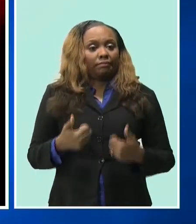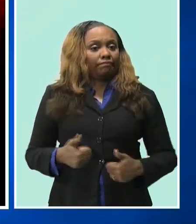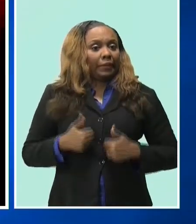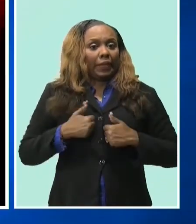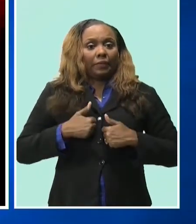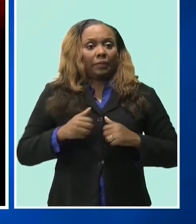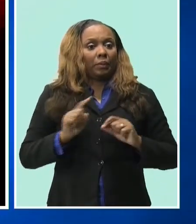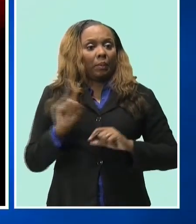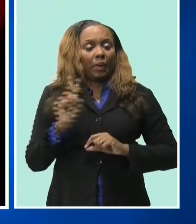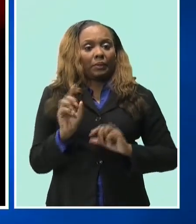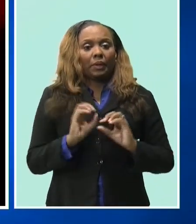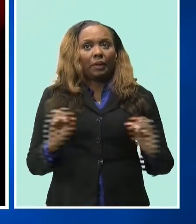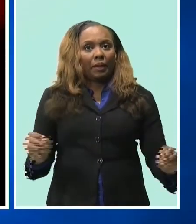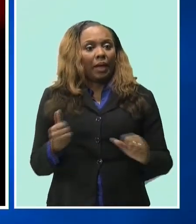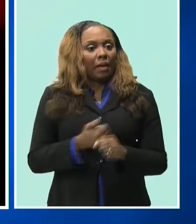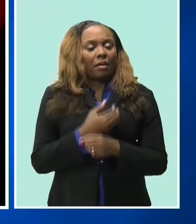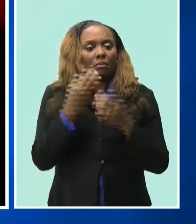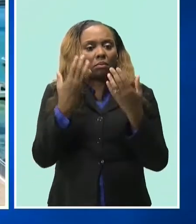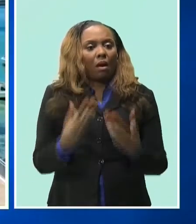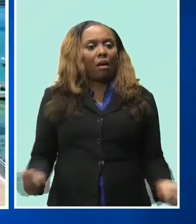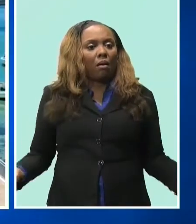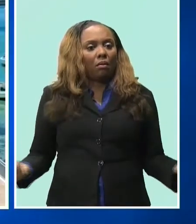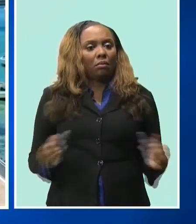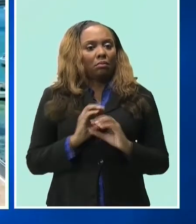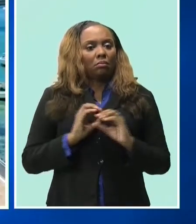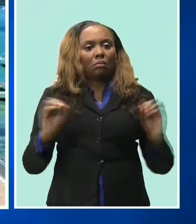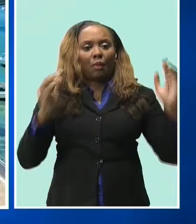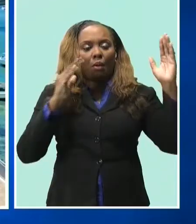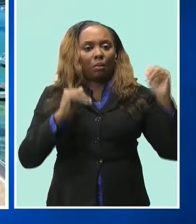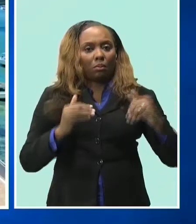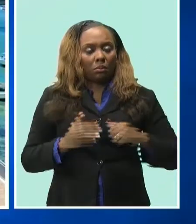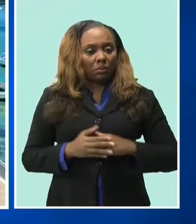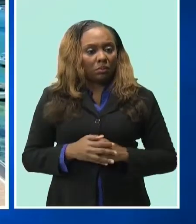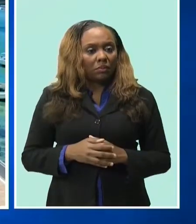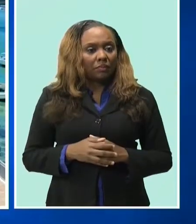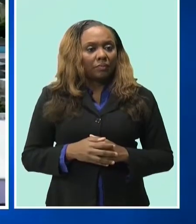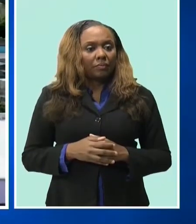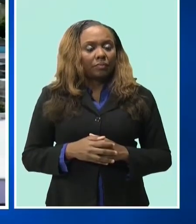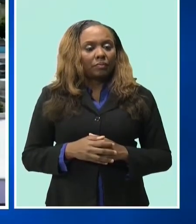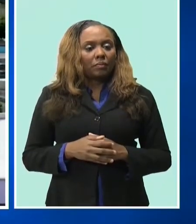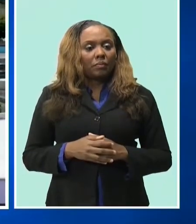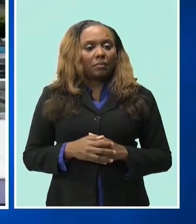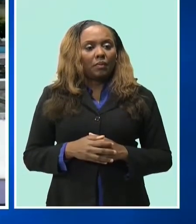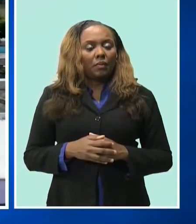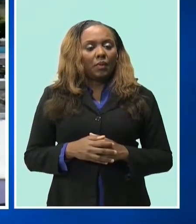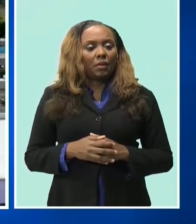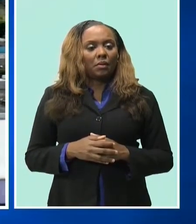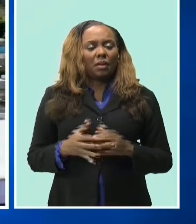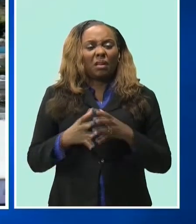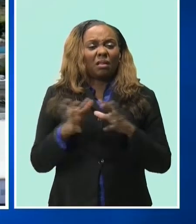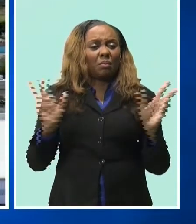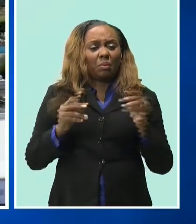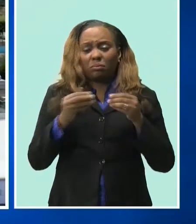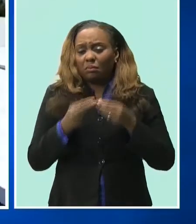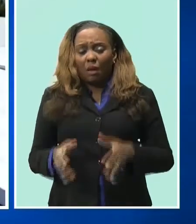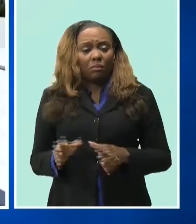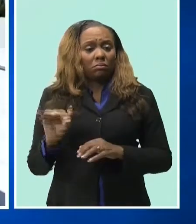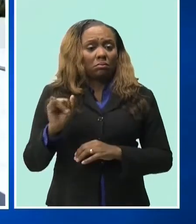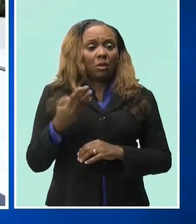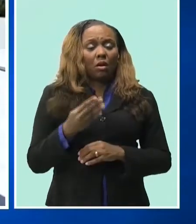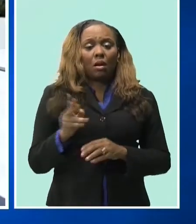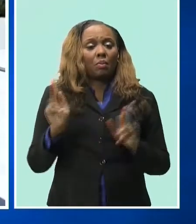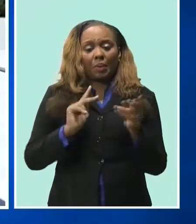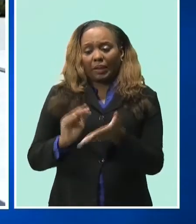everything just gone. I feel like I don't have any hope. The fallout from the coronavirus shutdown is widespread, with thousands losing their jobs as